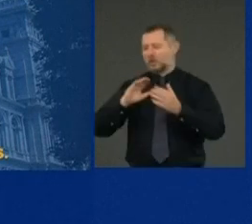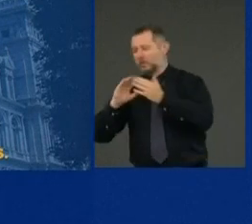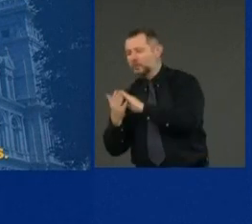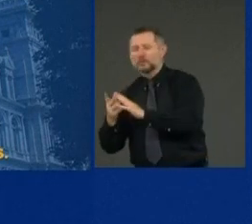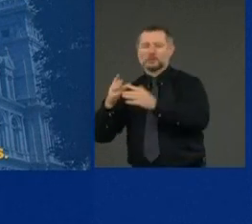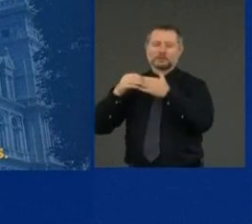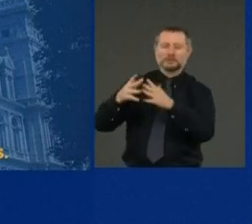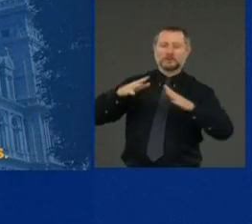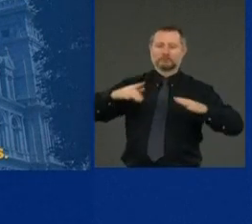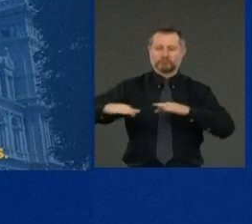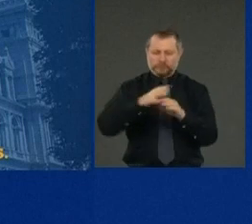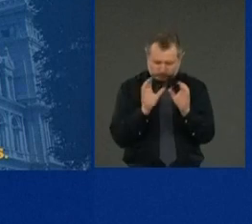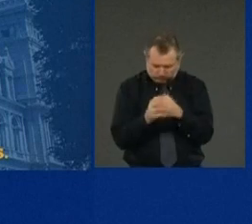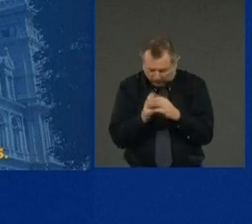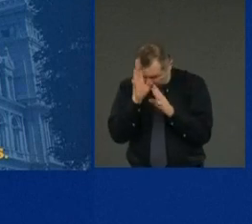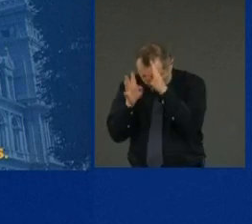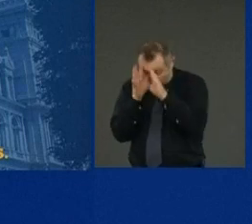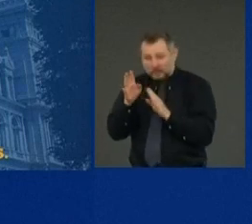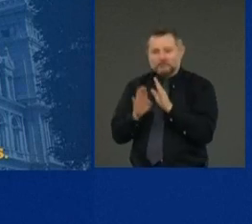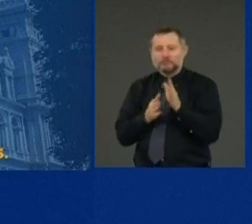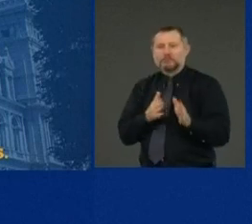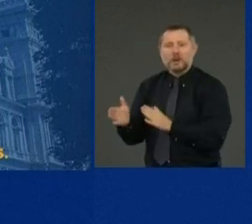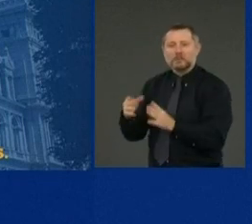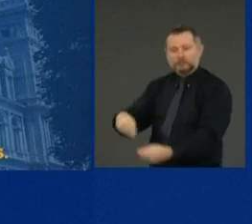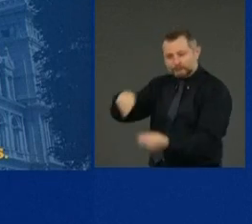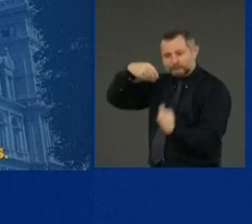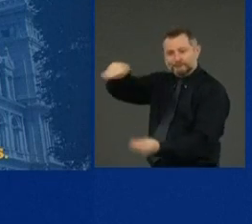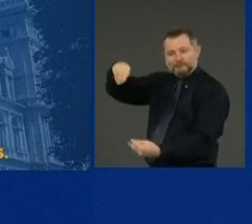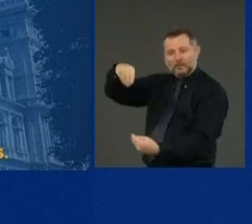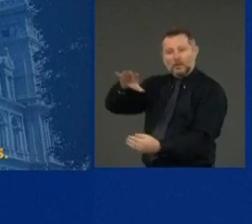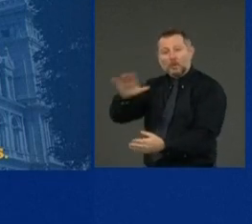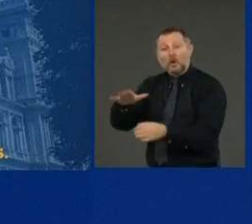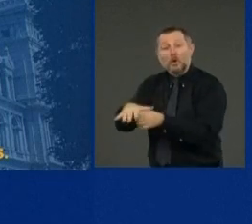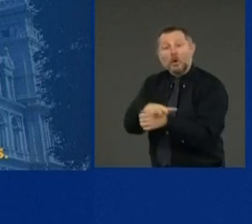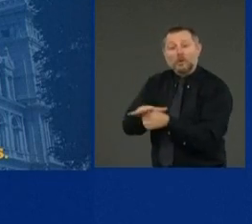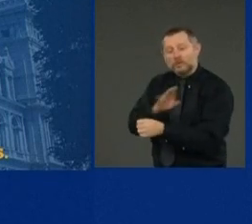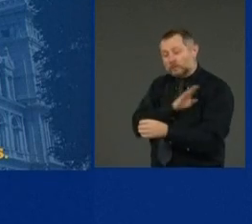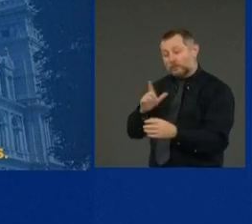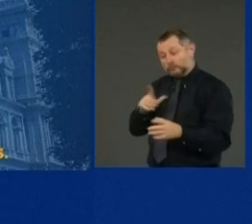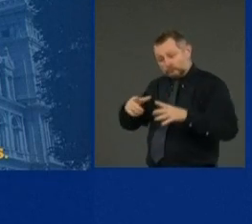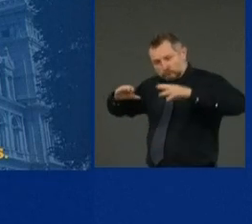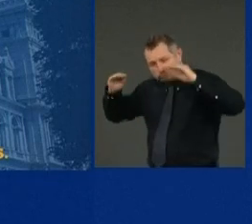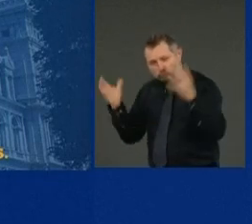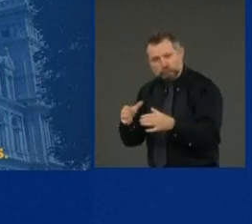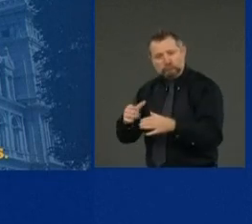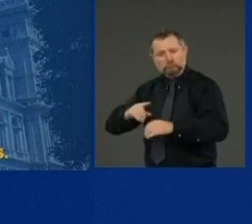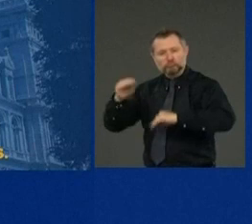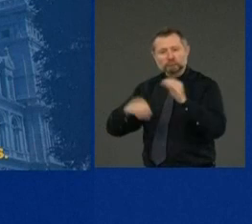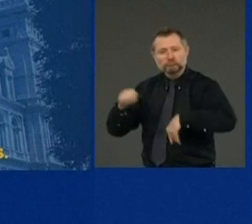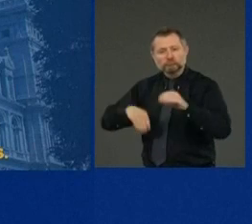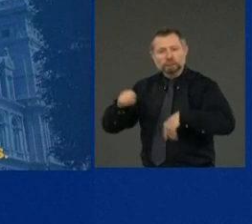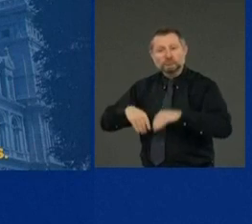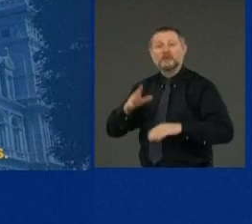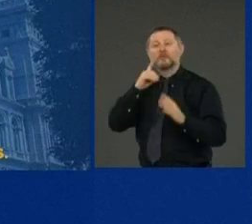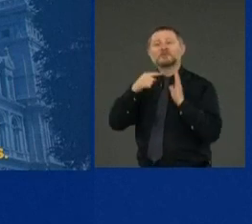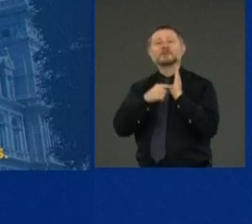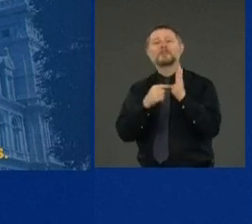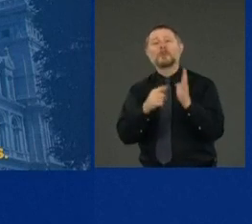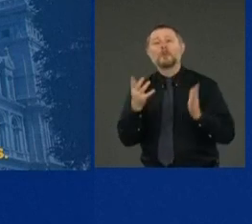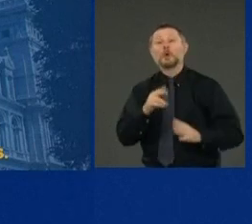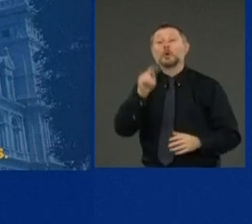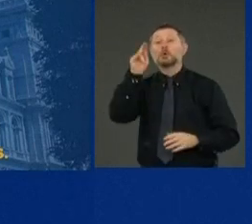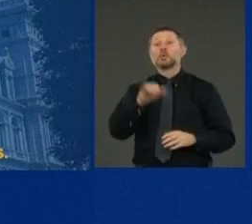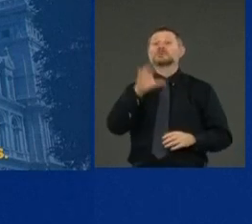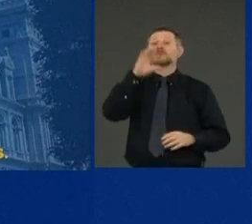and pass it through a legislative body. New York City means that city council has to pass it